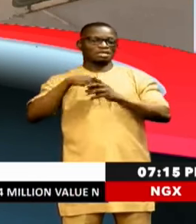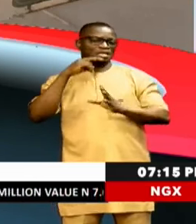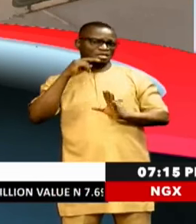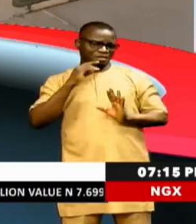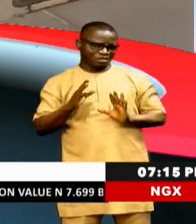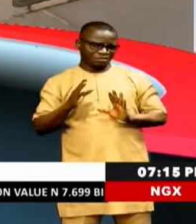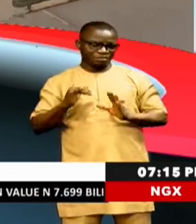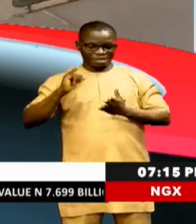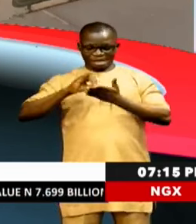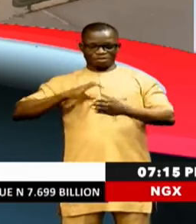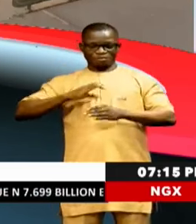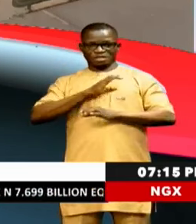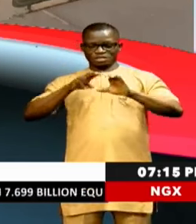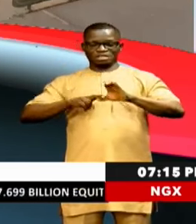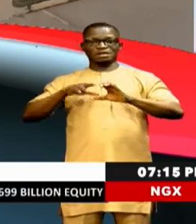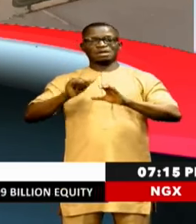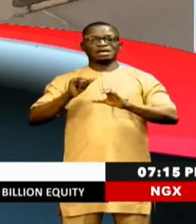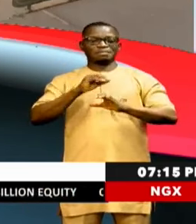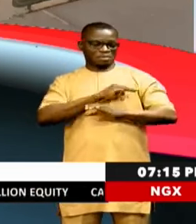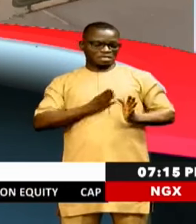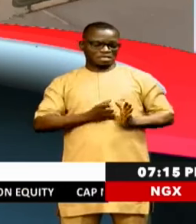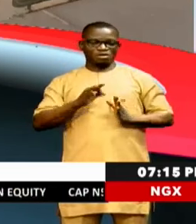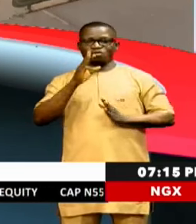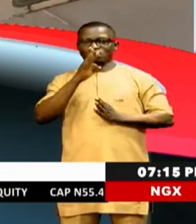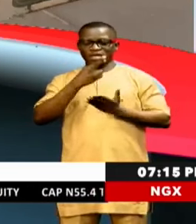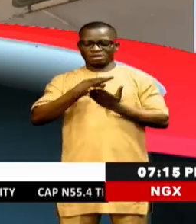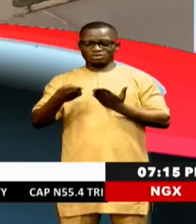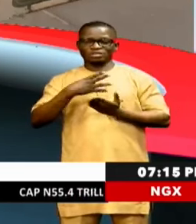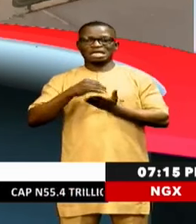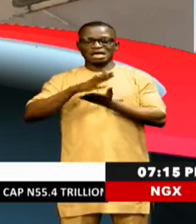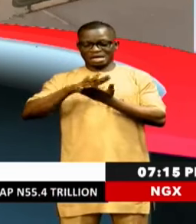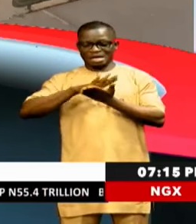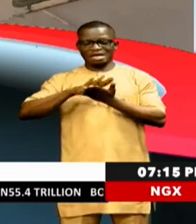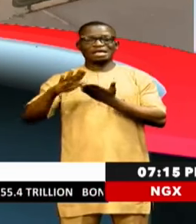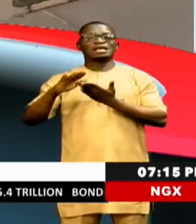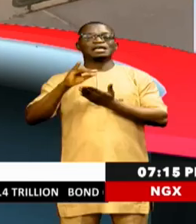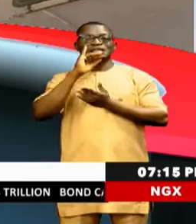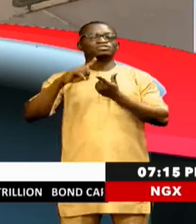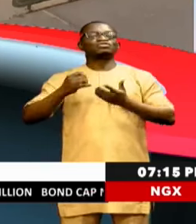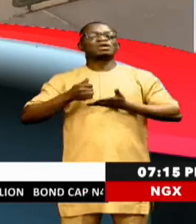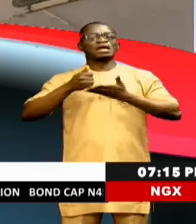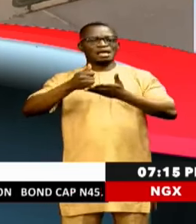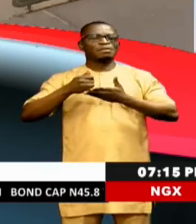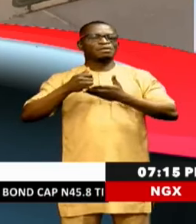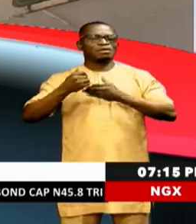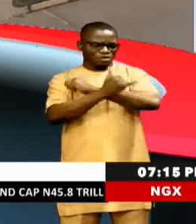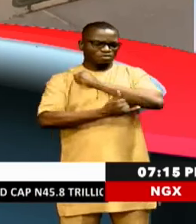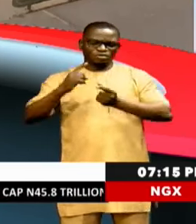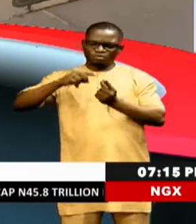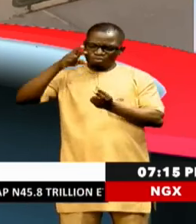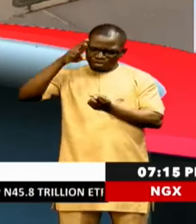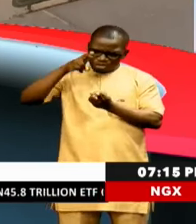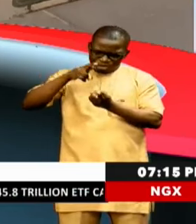is to be headed by the Minister of Water Resources and Sanitation, is to enable the country to mitigate